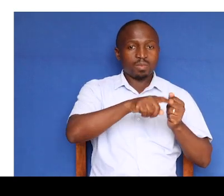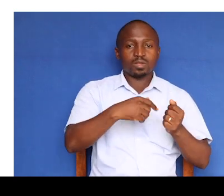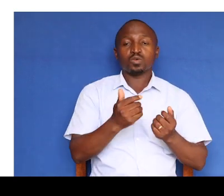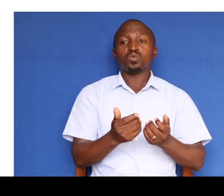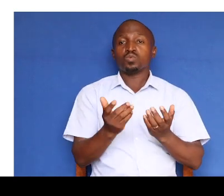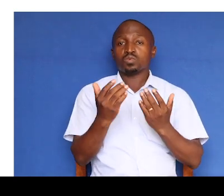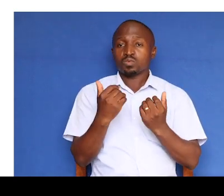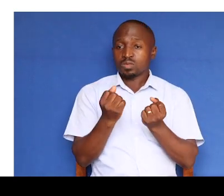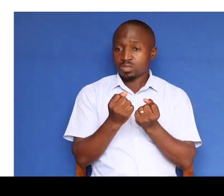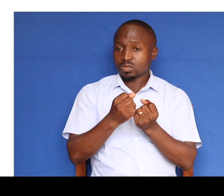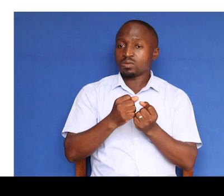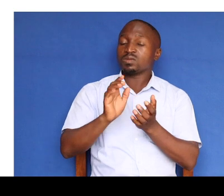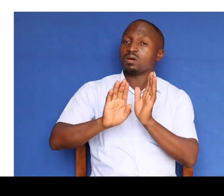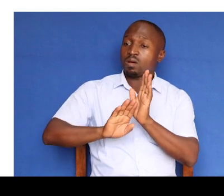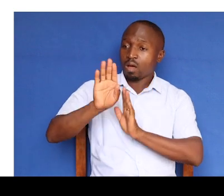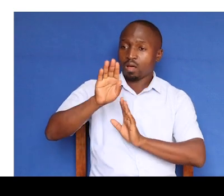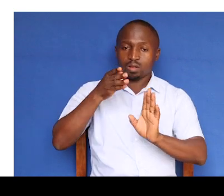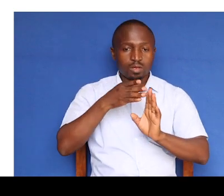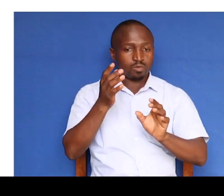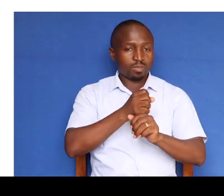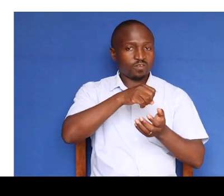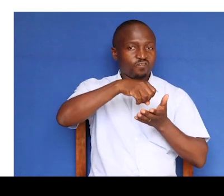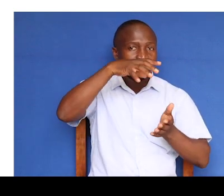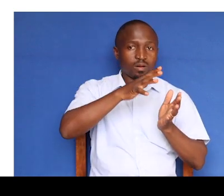higher for benefits purpose.